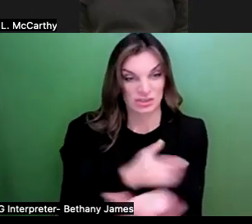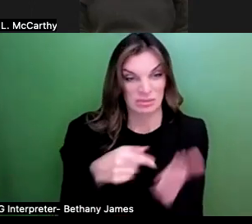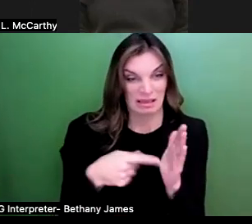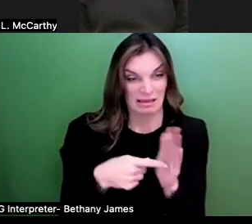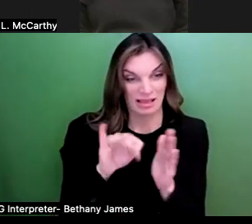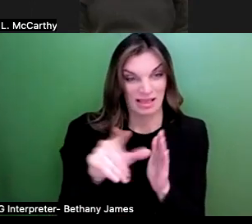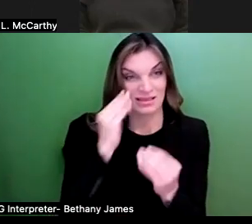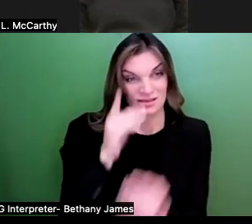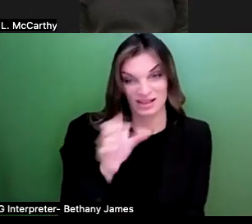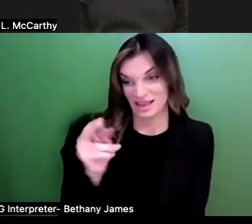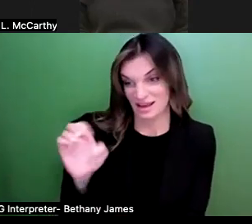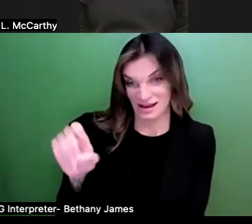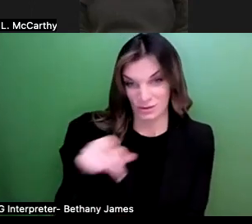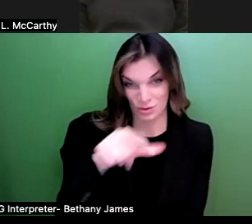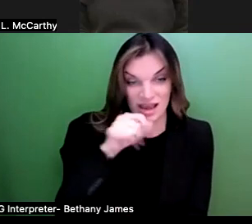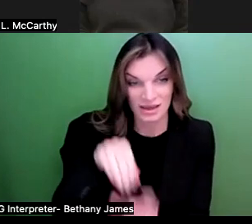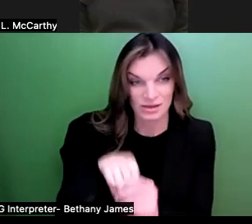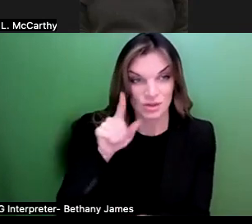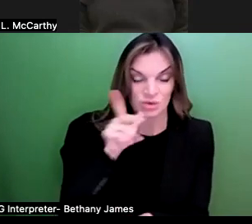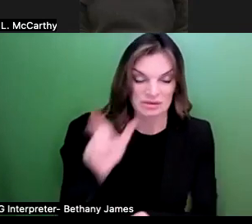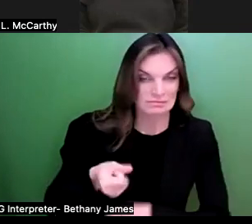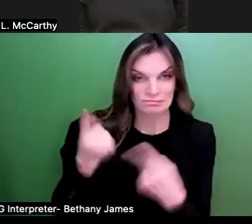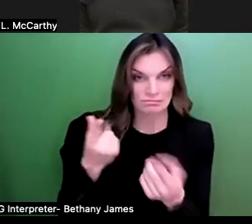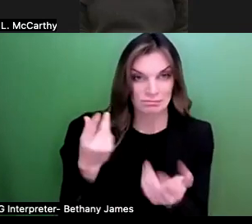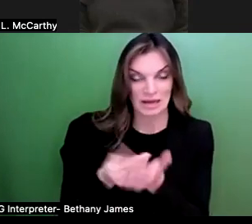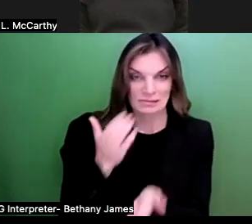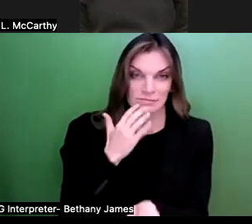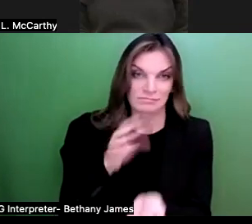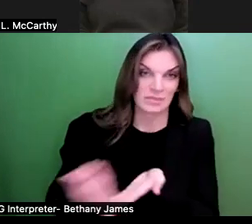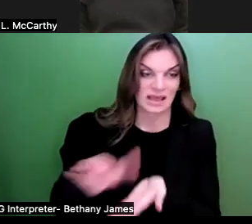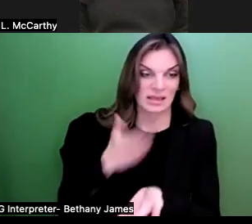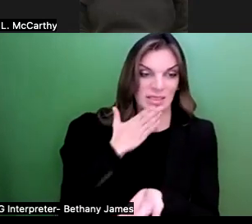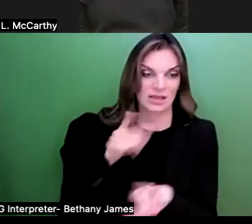you're probably spending way more money than you should be, thanks to the current board and the mayor. Thank you.